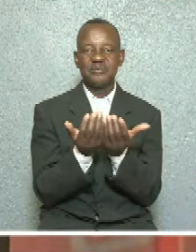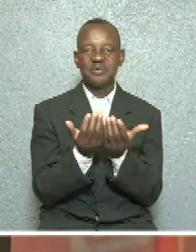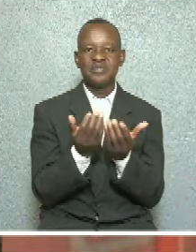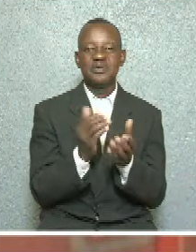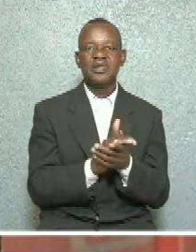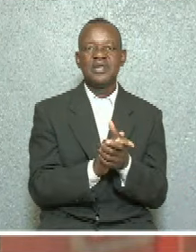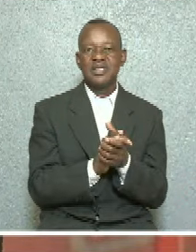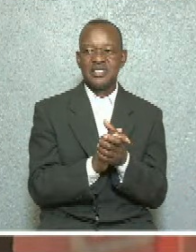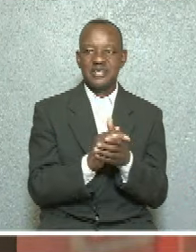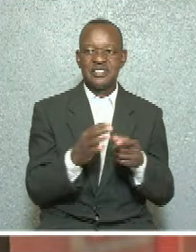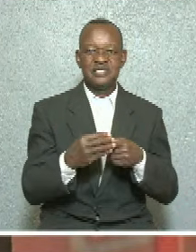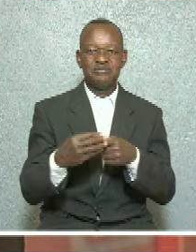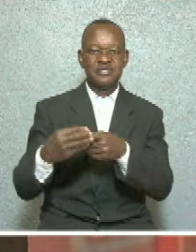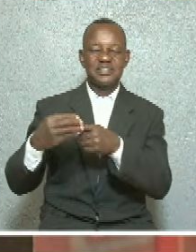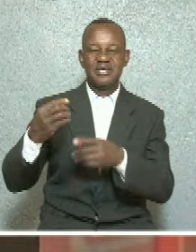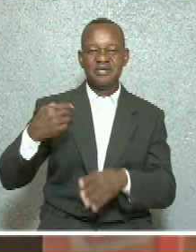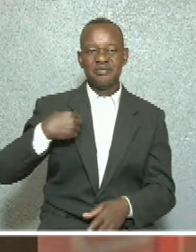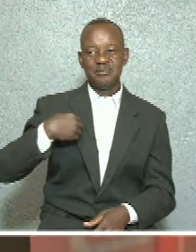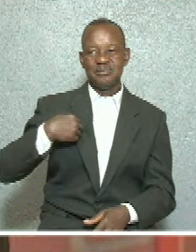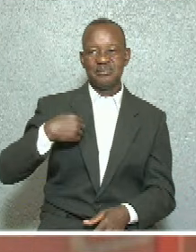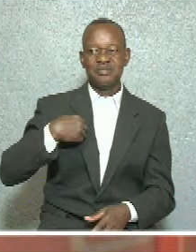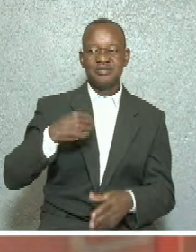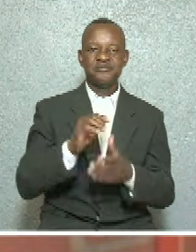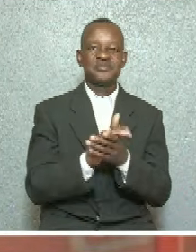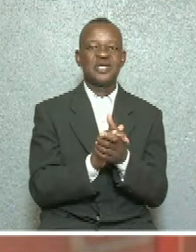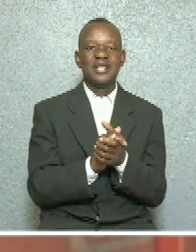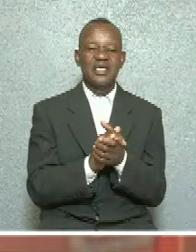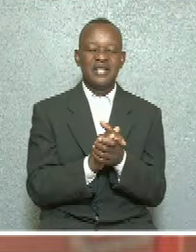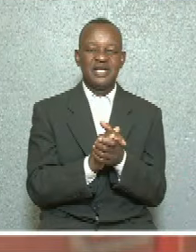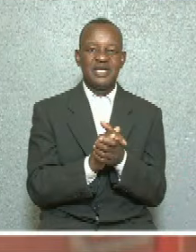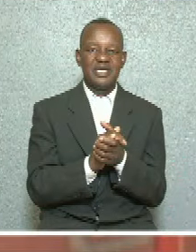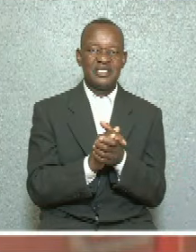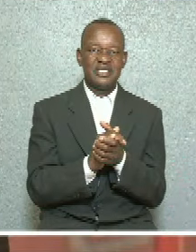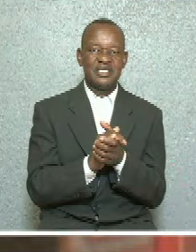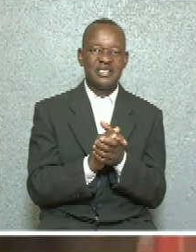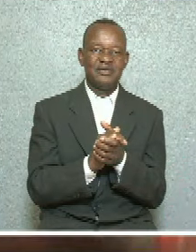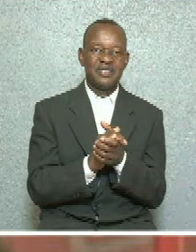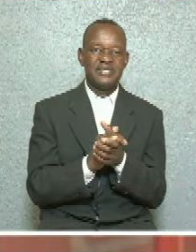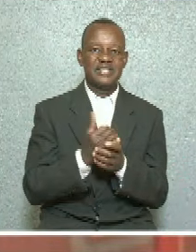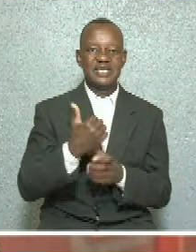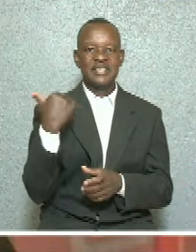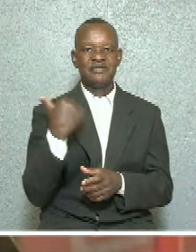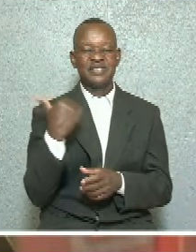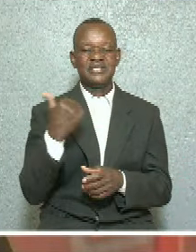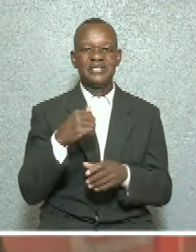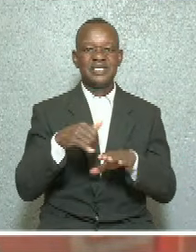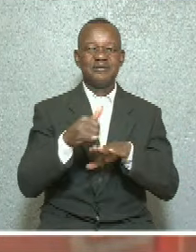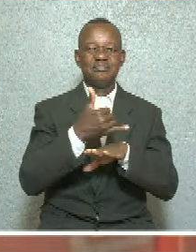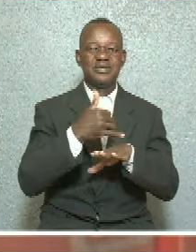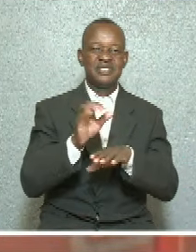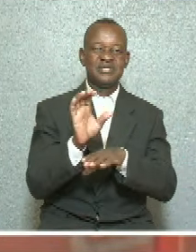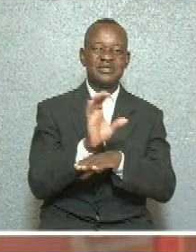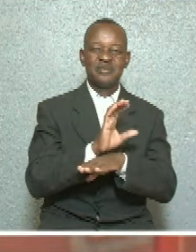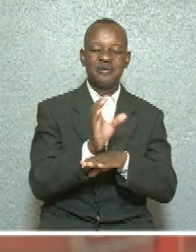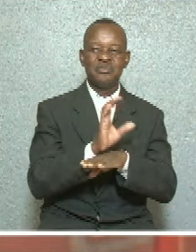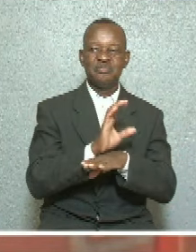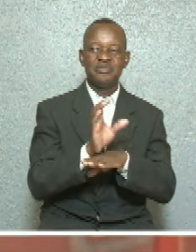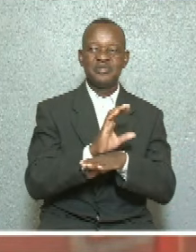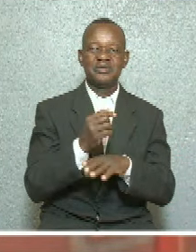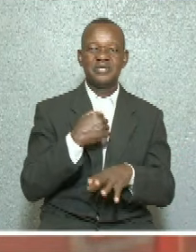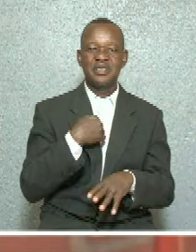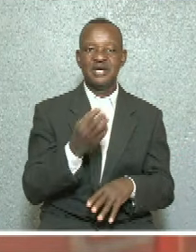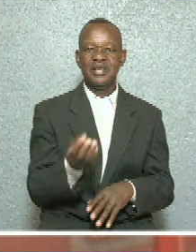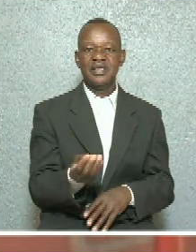to come and play computer games when we were going to ShopRite. So I grew up in a location